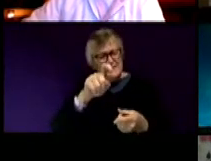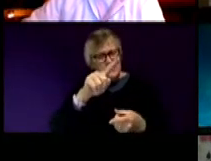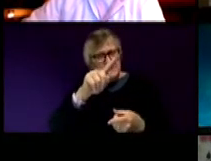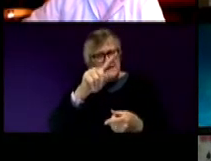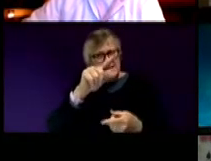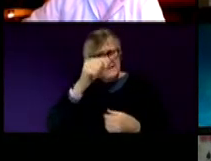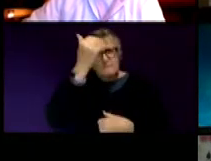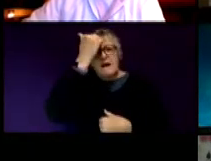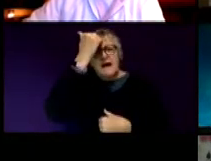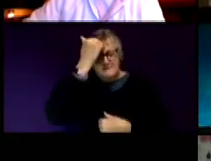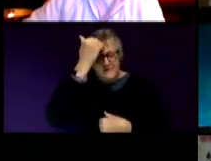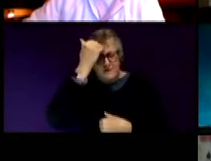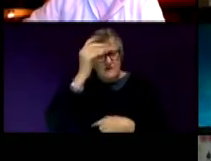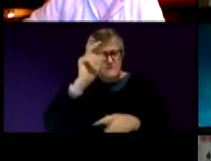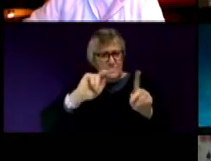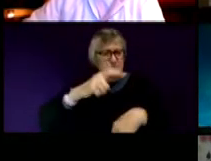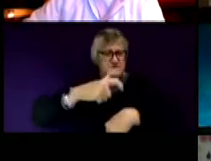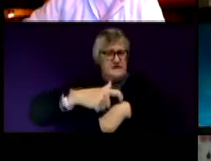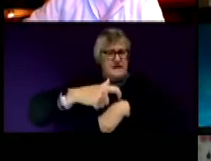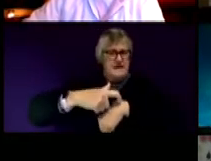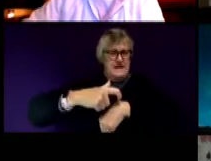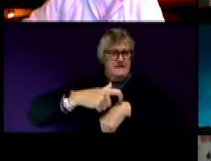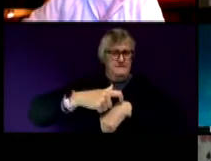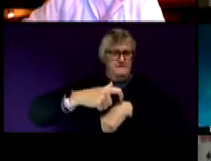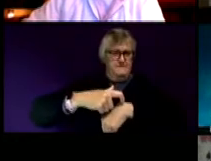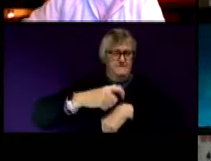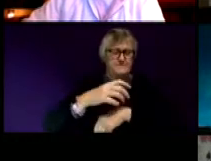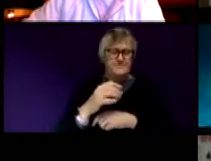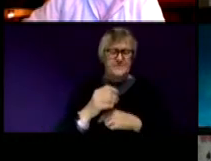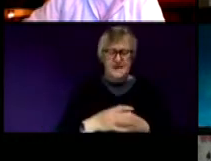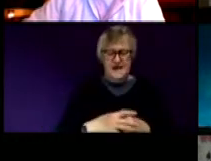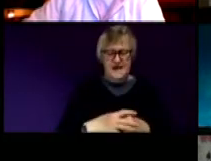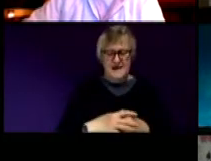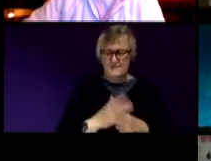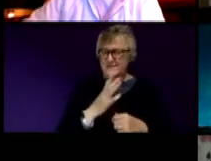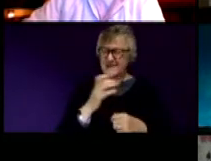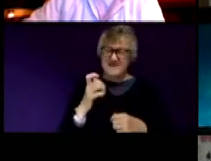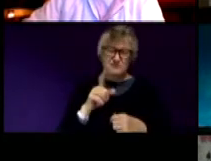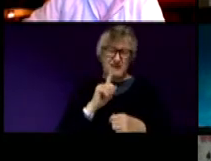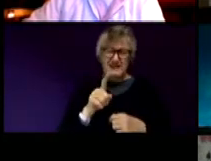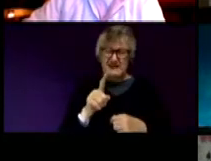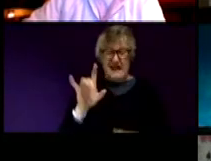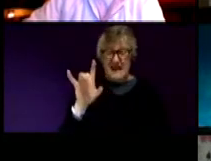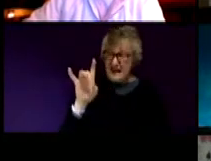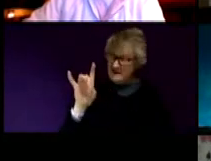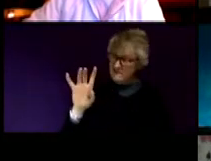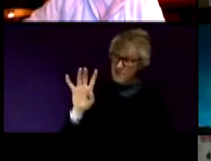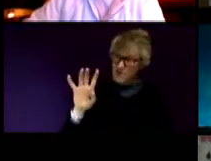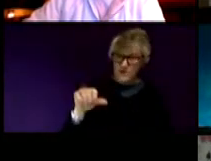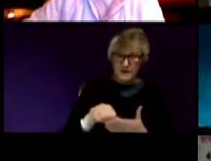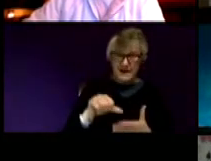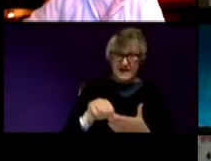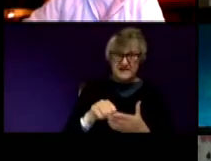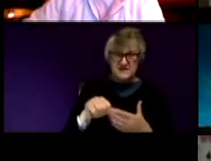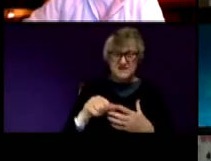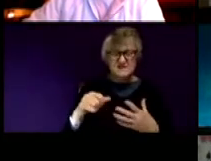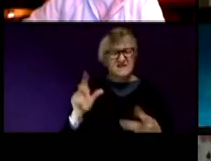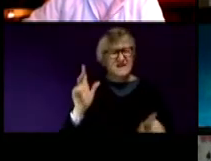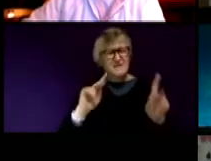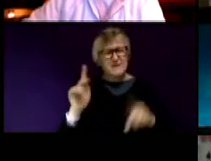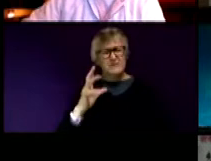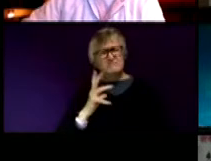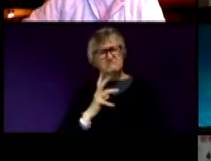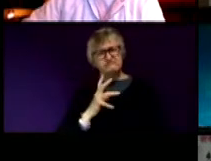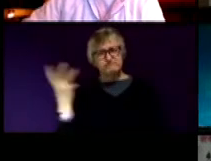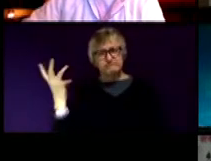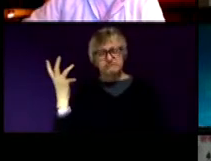too. Just because I think it's a turnoff when you expect people to really make decisions